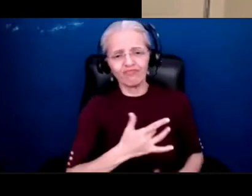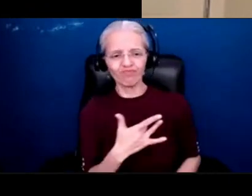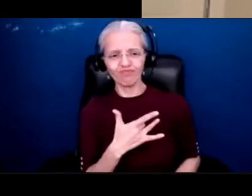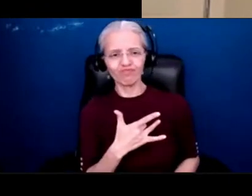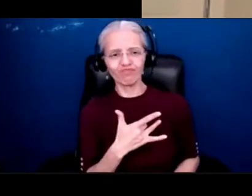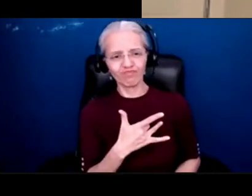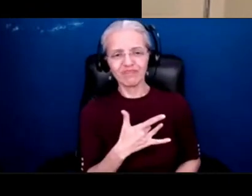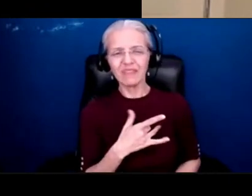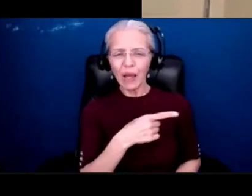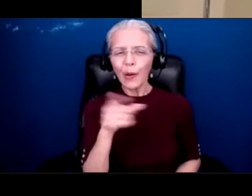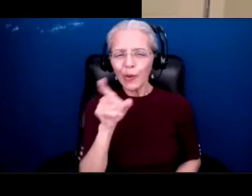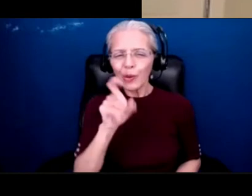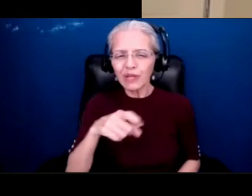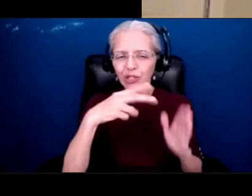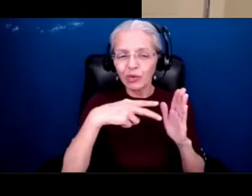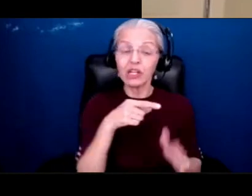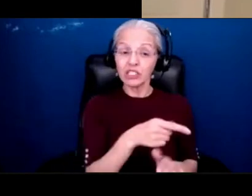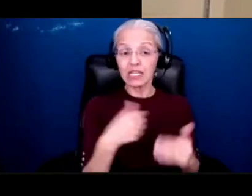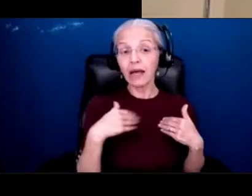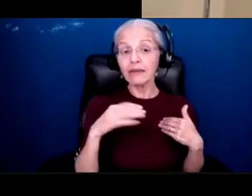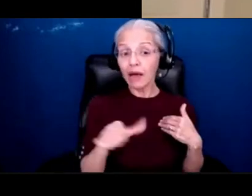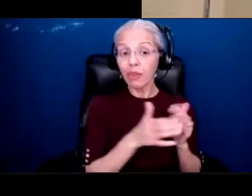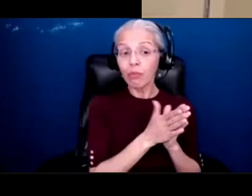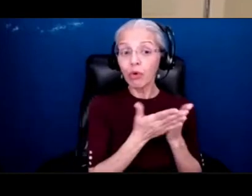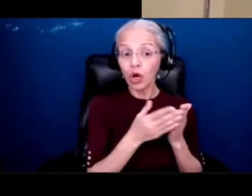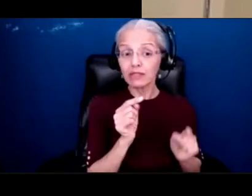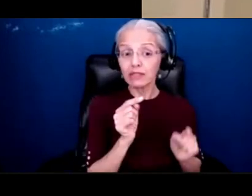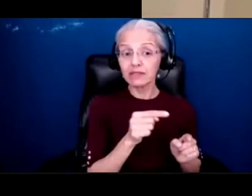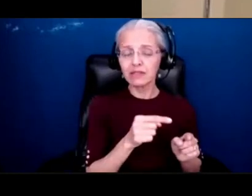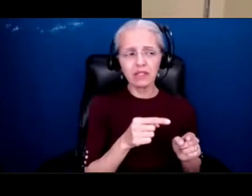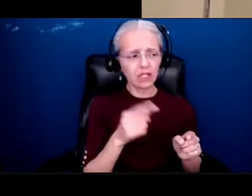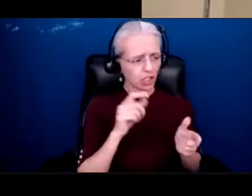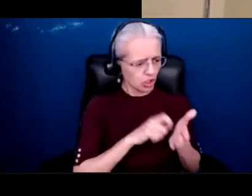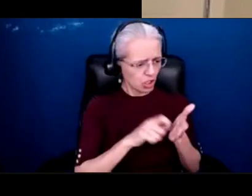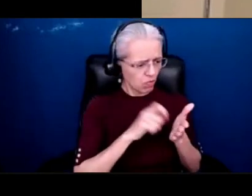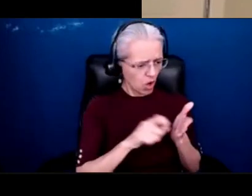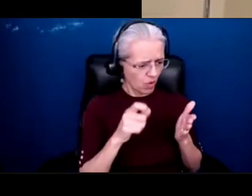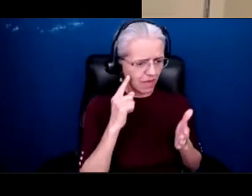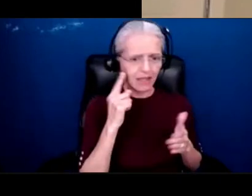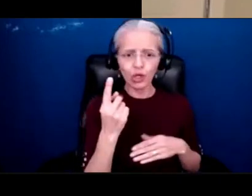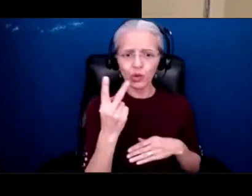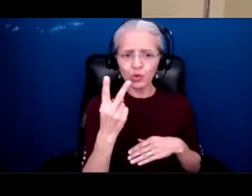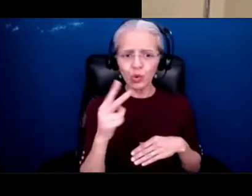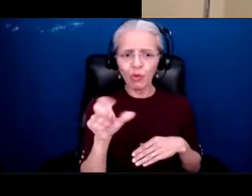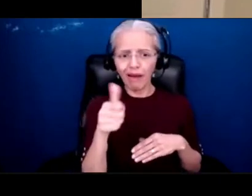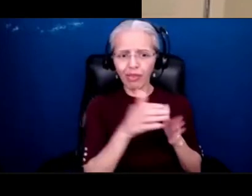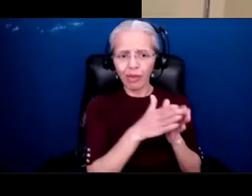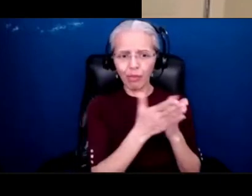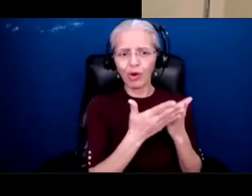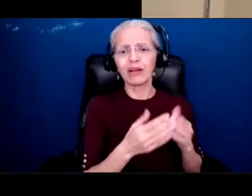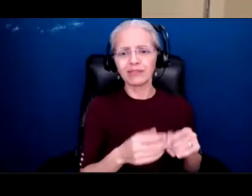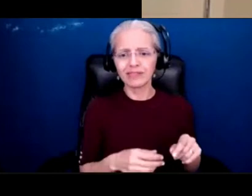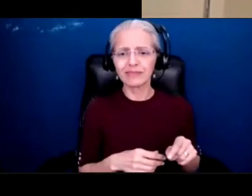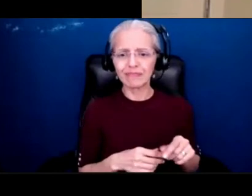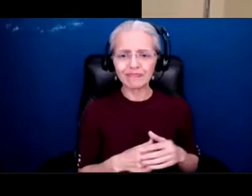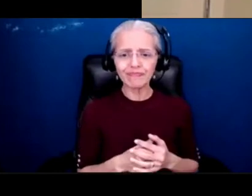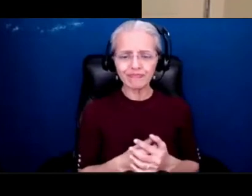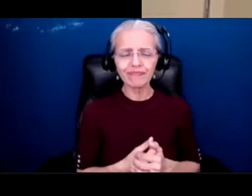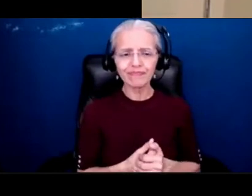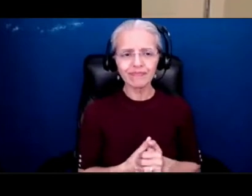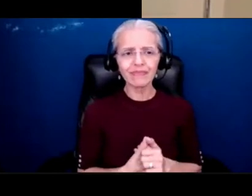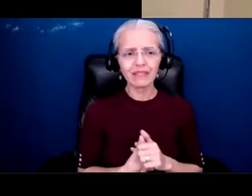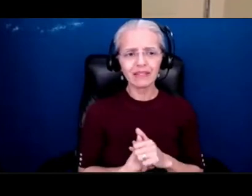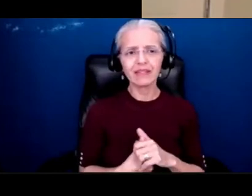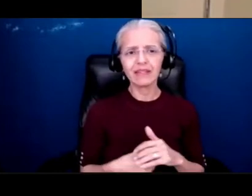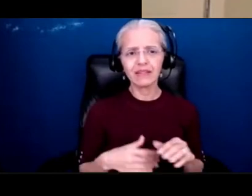people read it. And she also has books. She wrote at least two books, so I really do recommend people